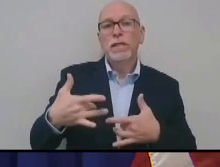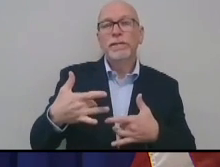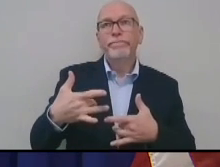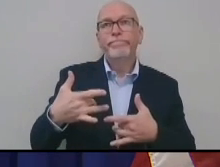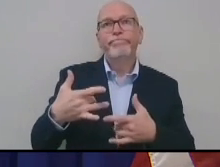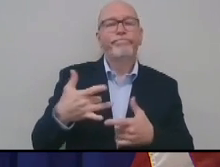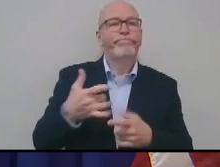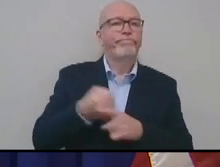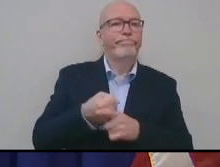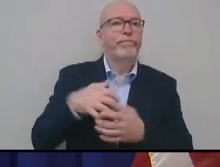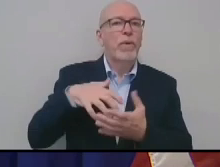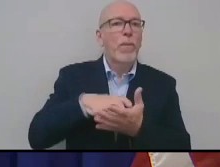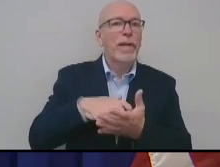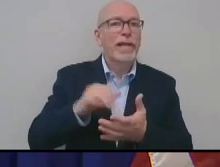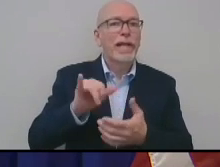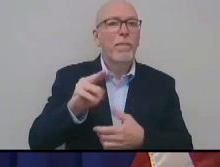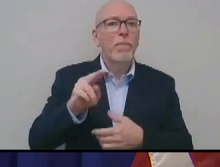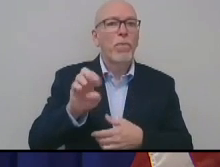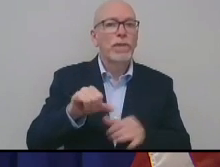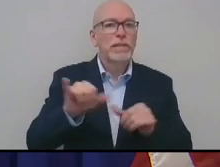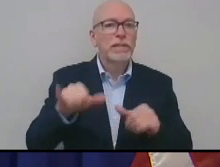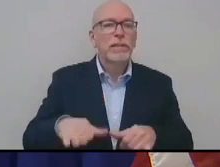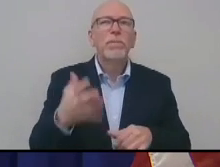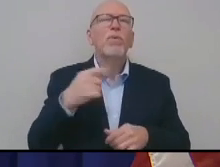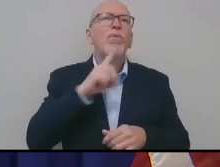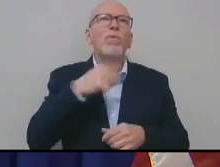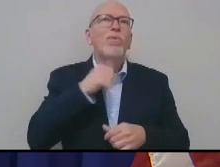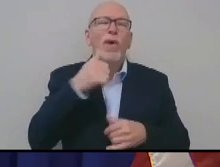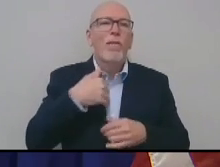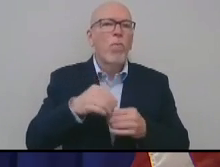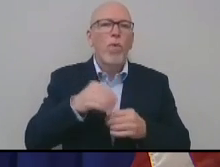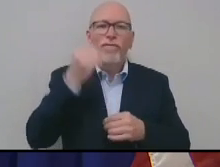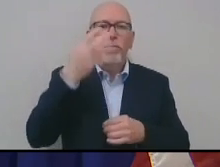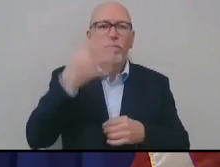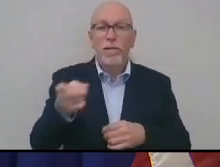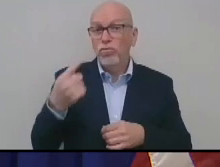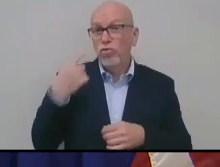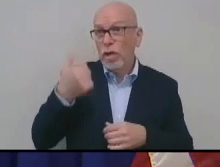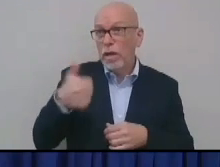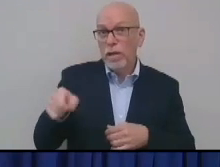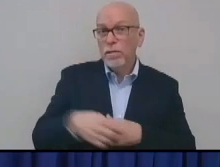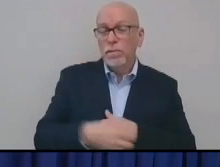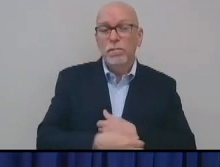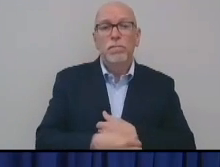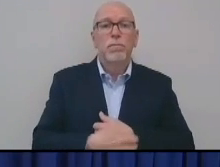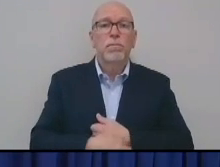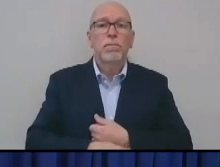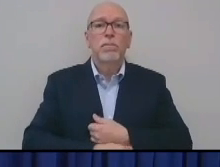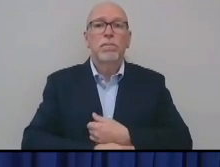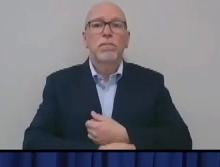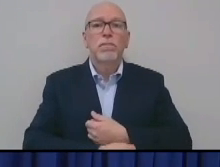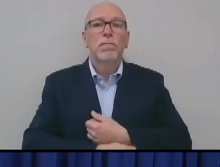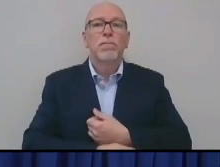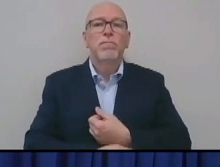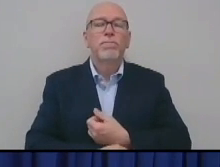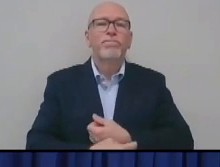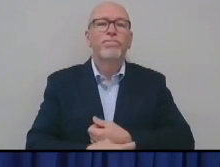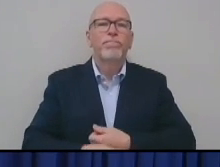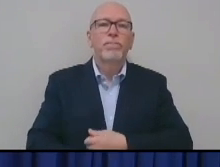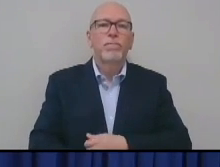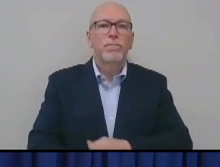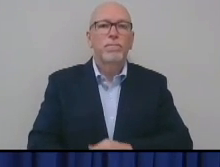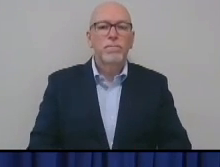wanes more quickly. So we don't really have any more information, Lindsay, unless you've heard something different. I think that's all still being studied, and that they're going to learn more